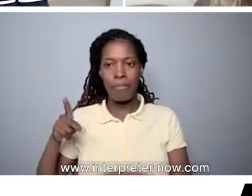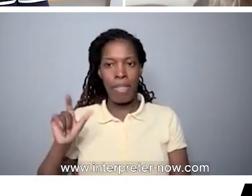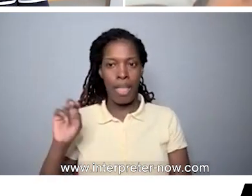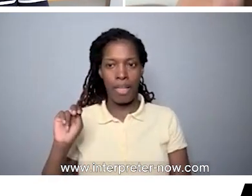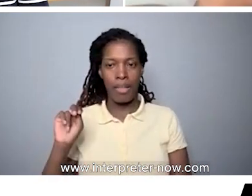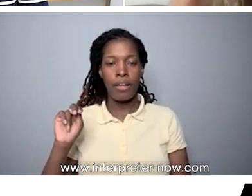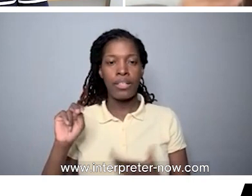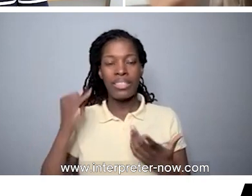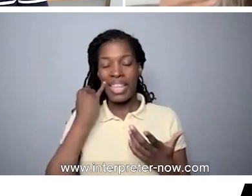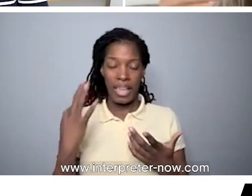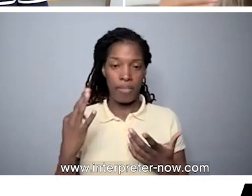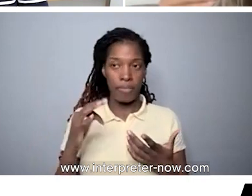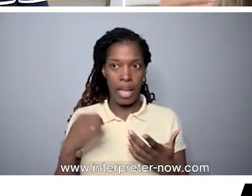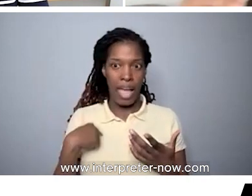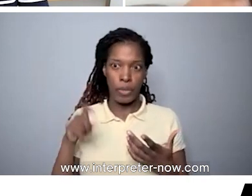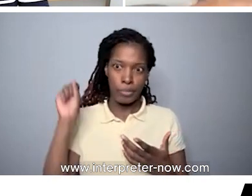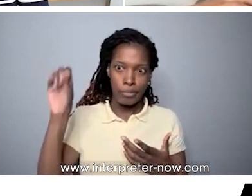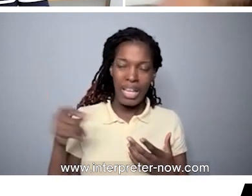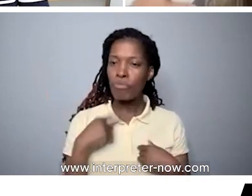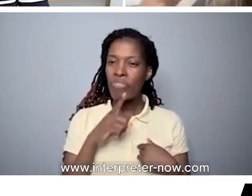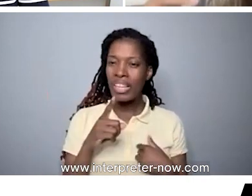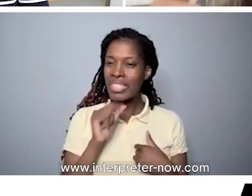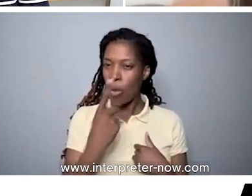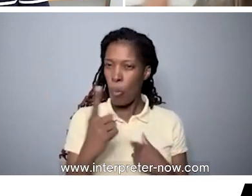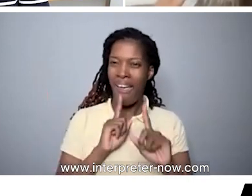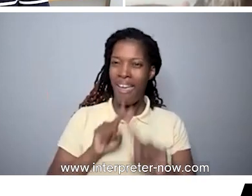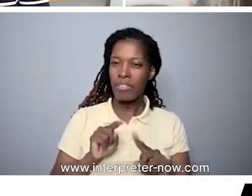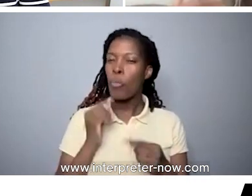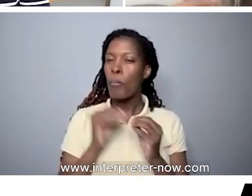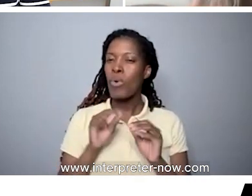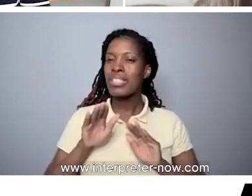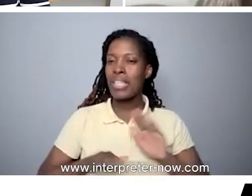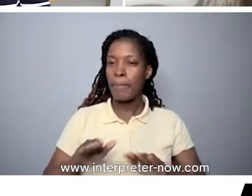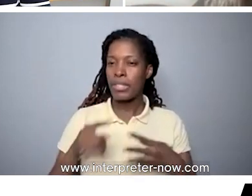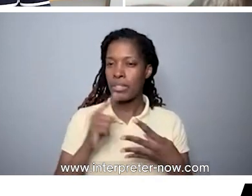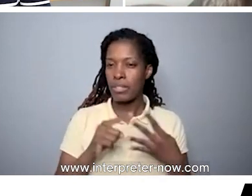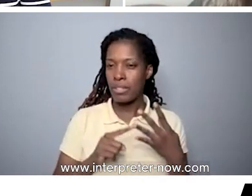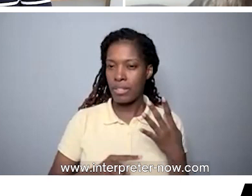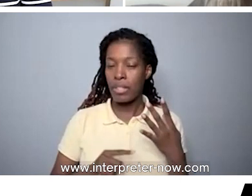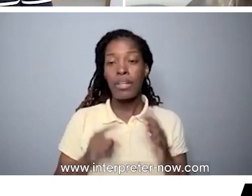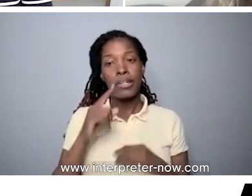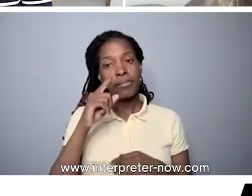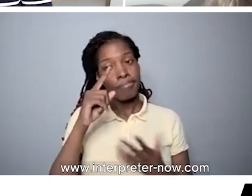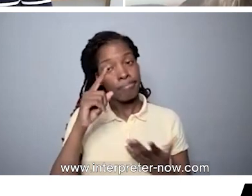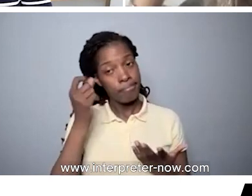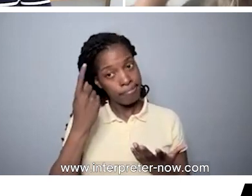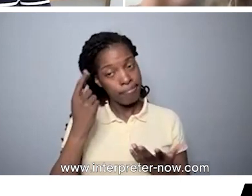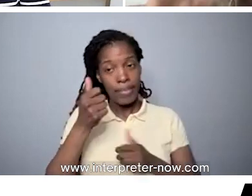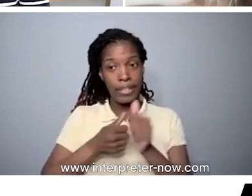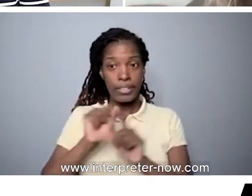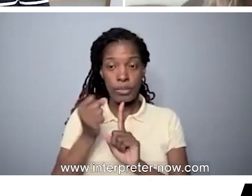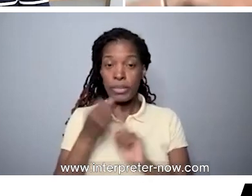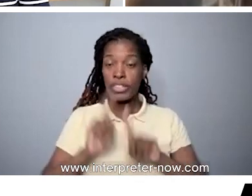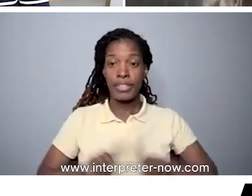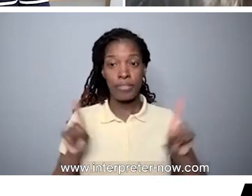this particular, because again, every situation is going to be different because I can't say, oh, you should like, you know, you should, you know, one option